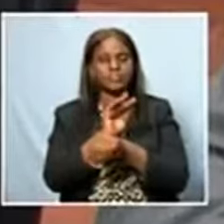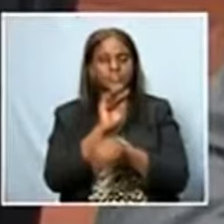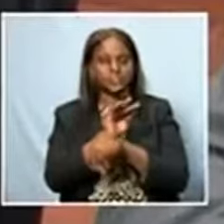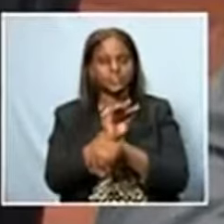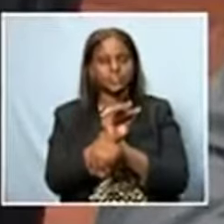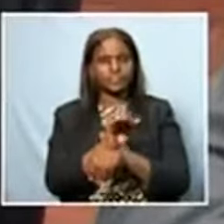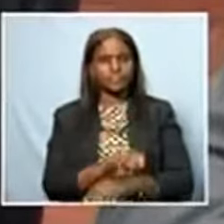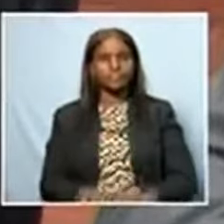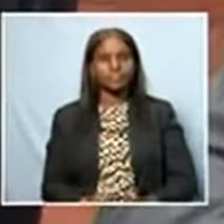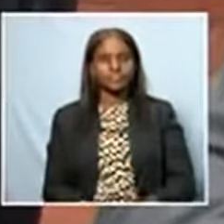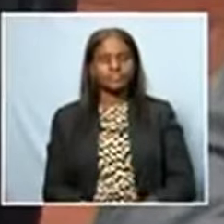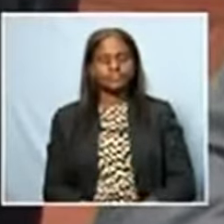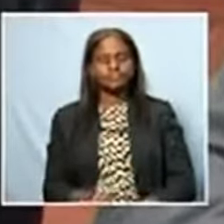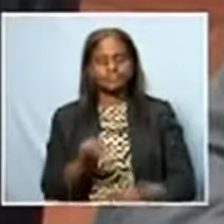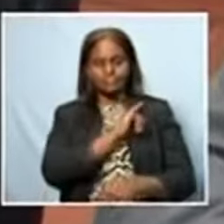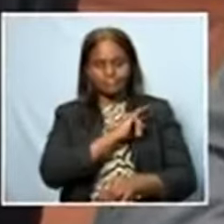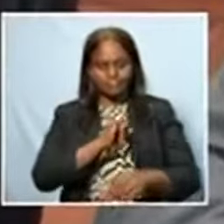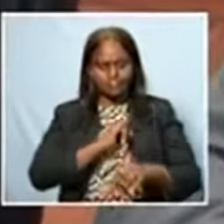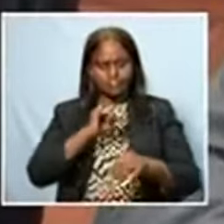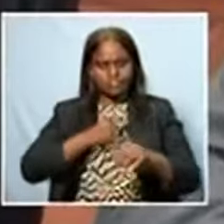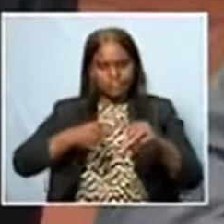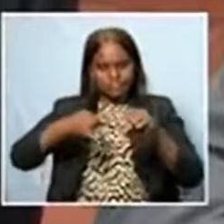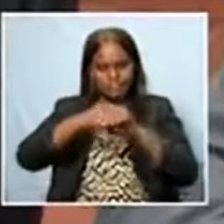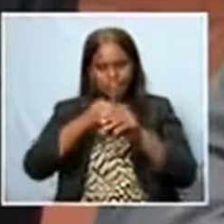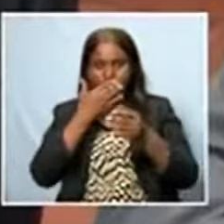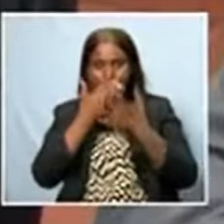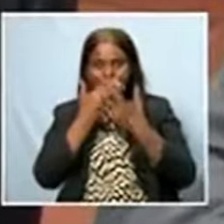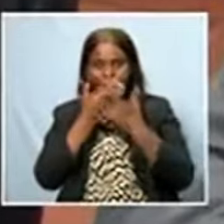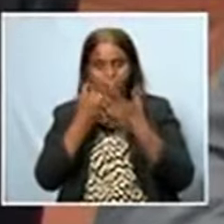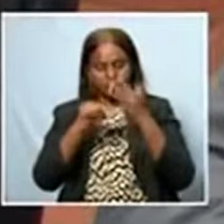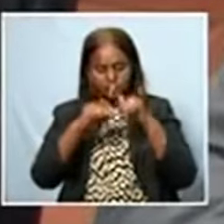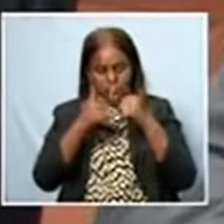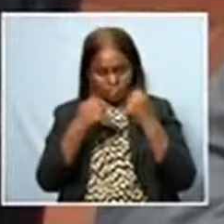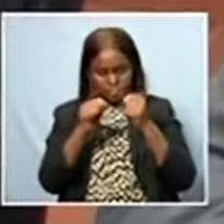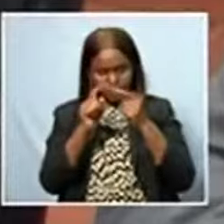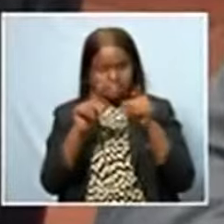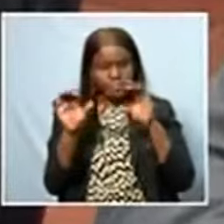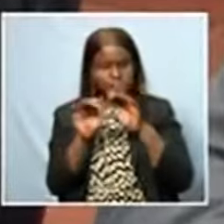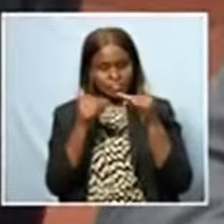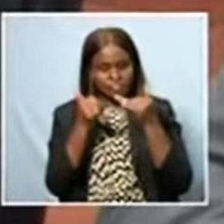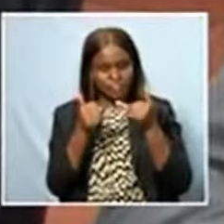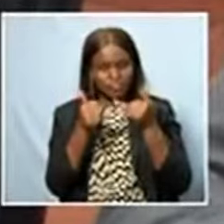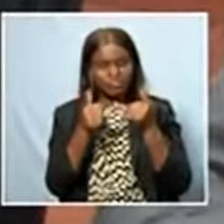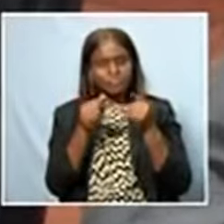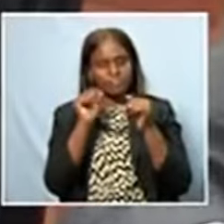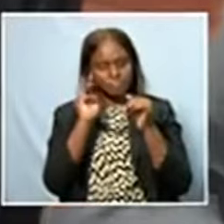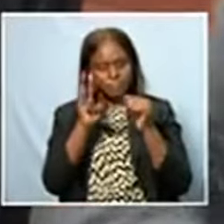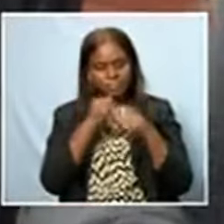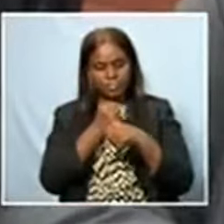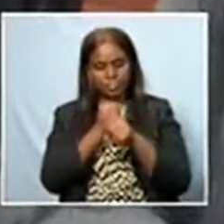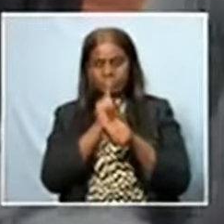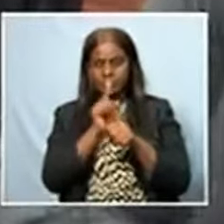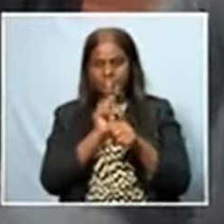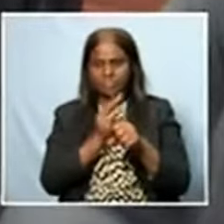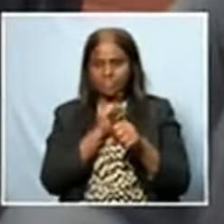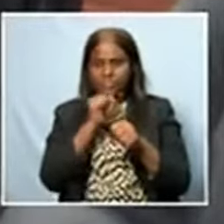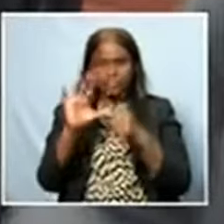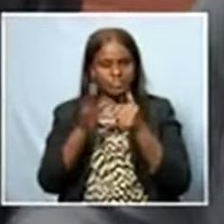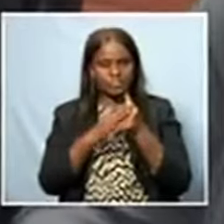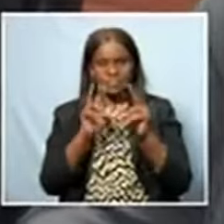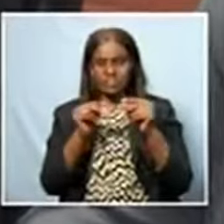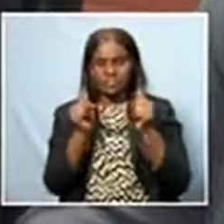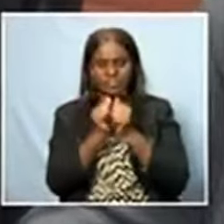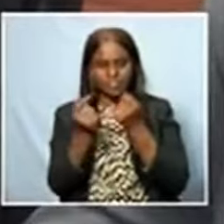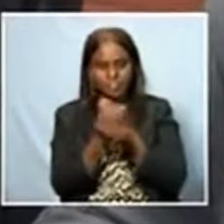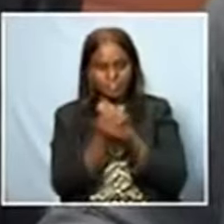this same one. Has the industry been engaged properly, so that what we are trying to do now is not going to make us again come back with